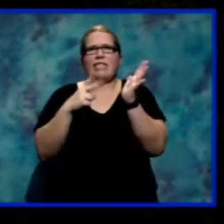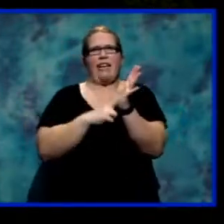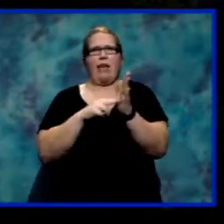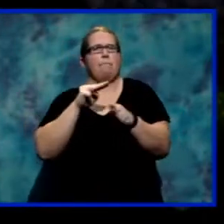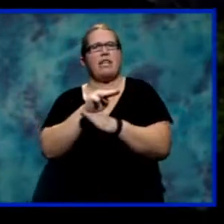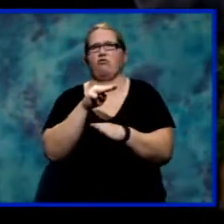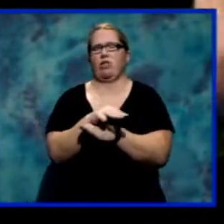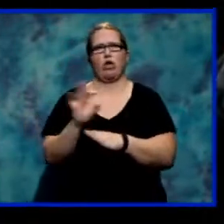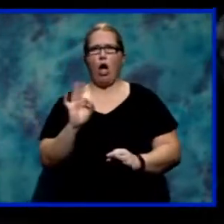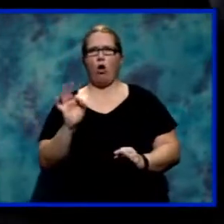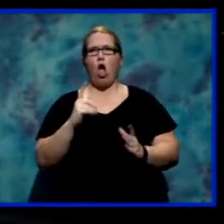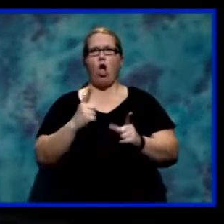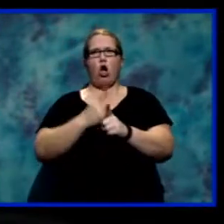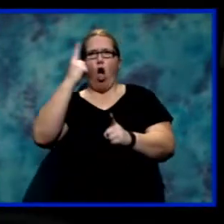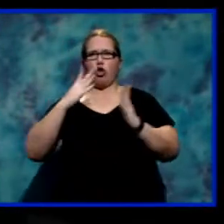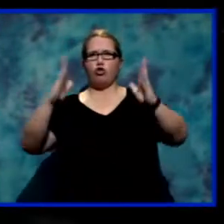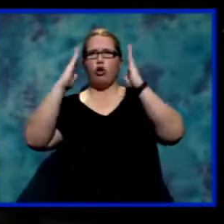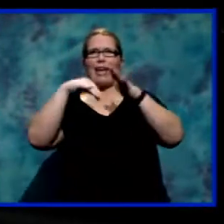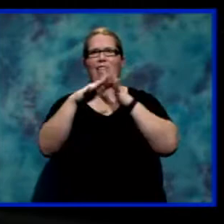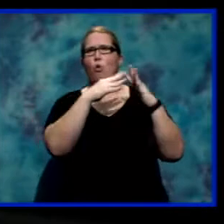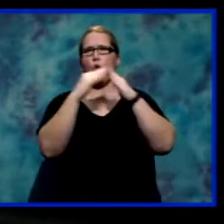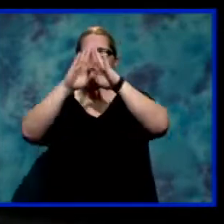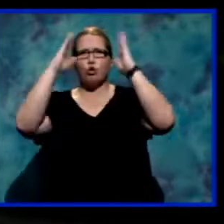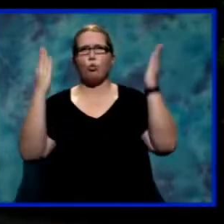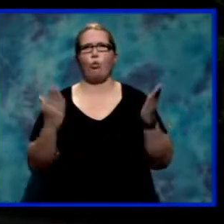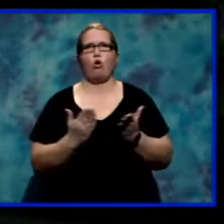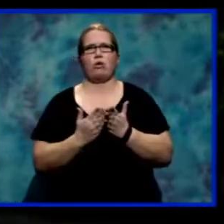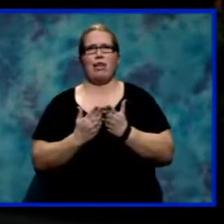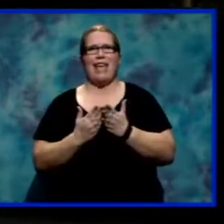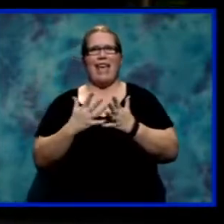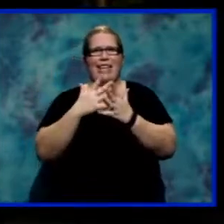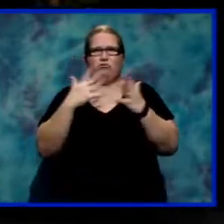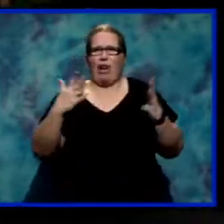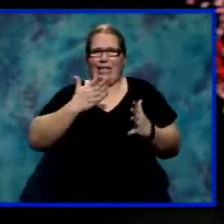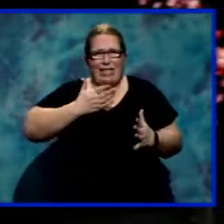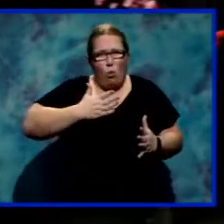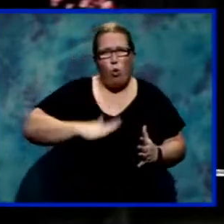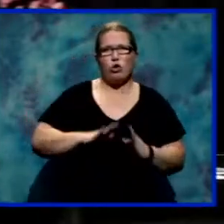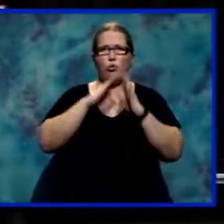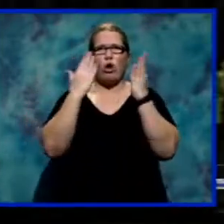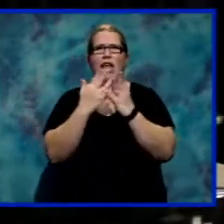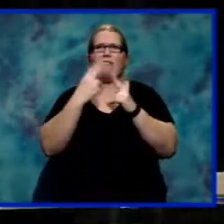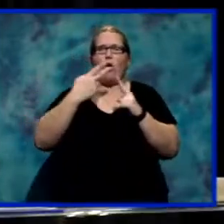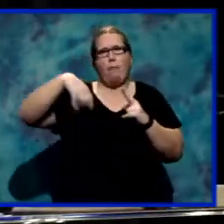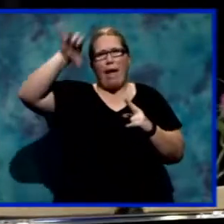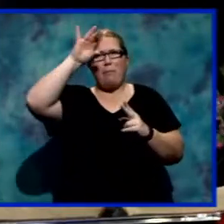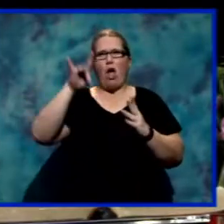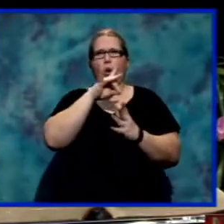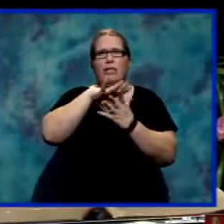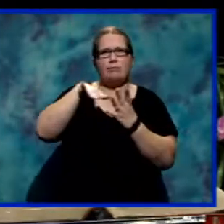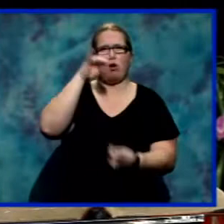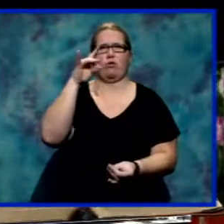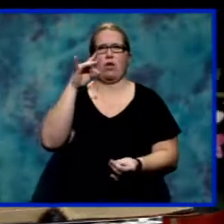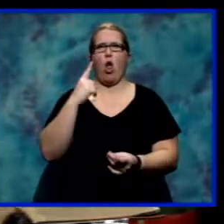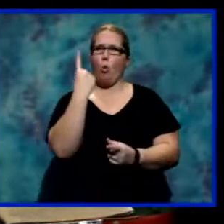ministries. God's church in the Western world, its greatest desperate need is for the baptism of the Holy Spirit.